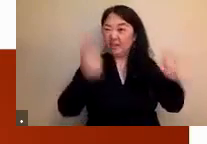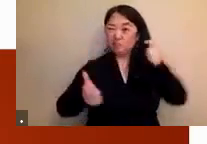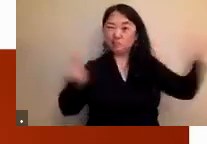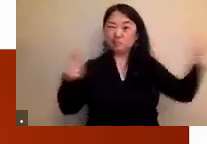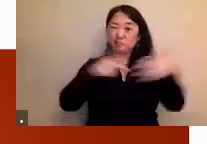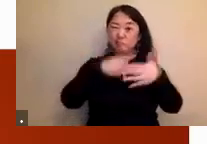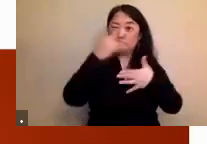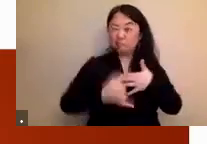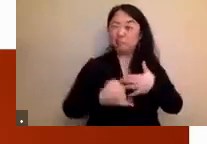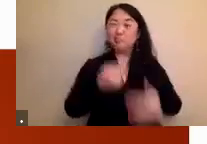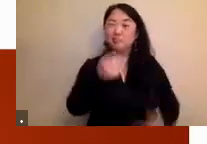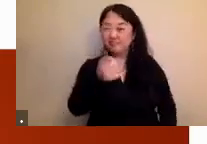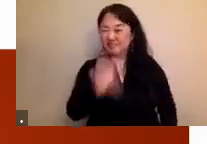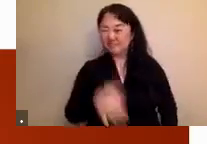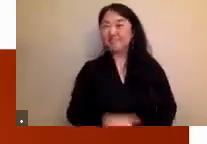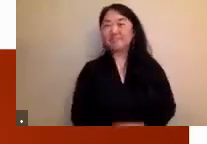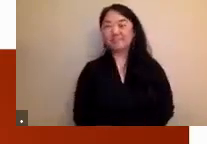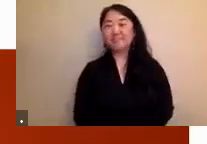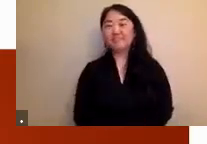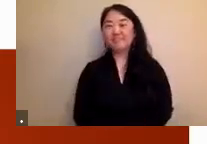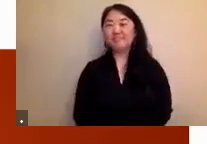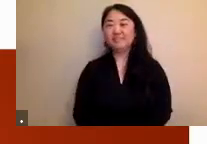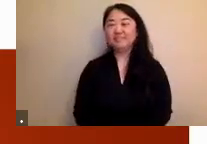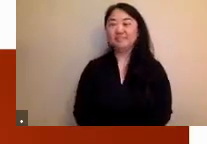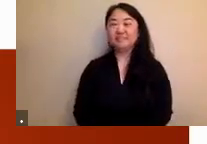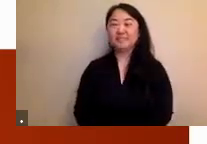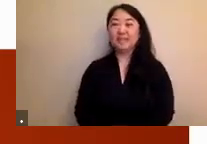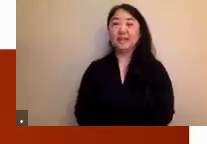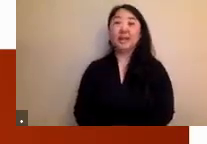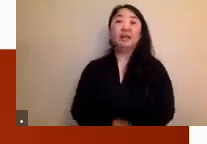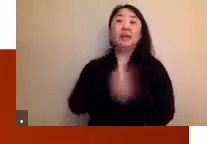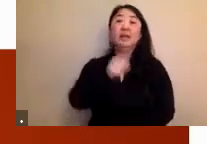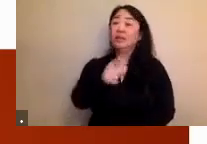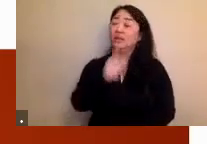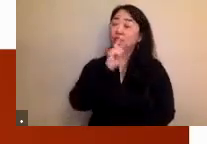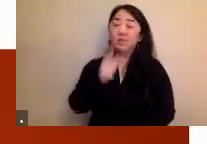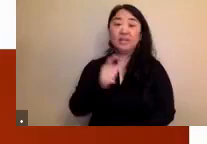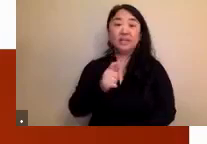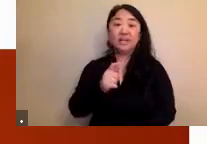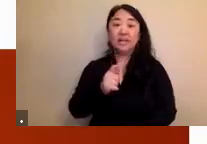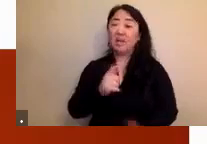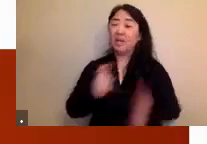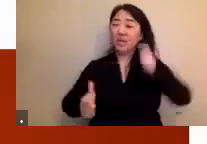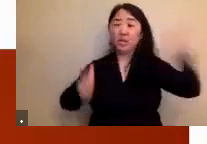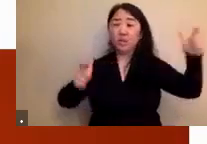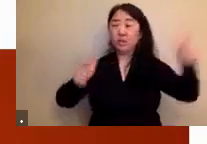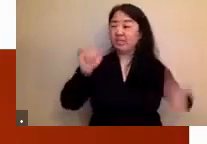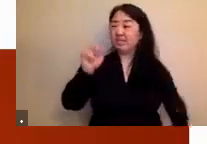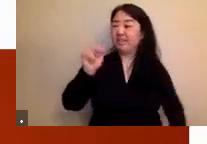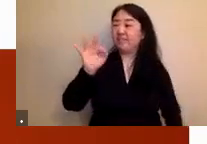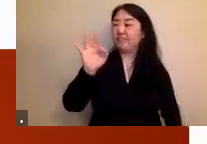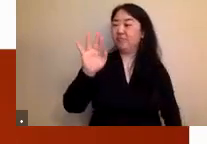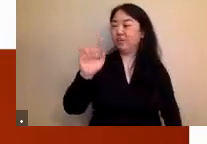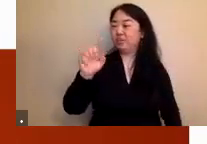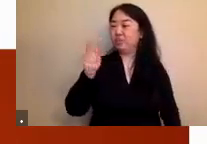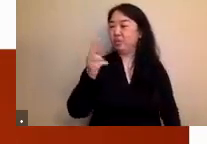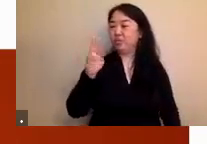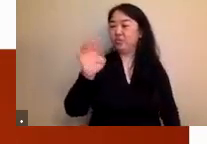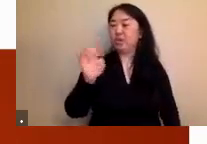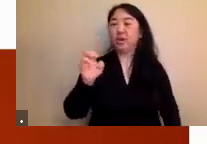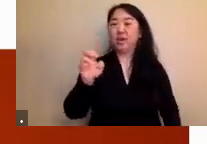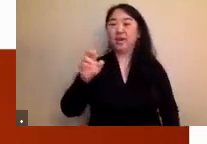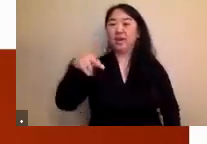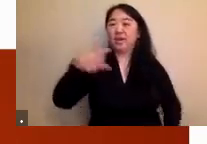the interstate highway system. It was a massive infrastructure package. And of course, it was